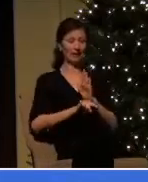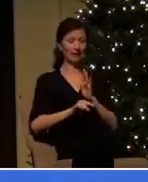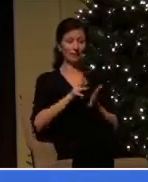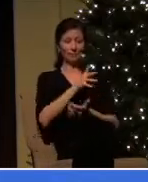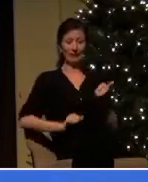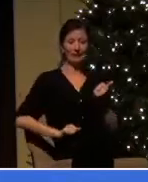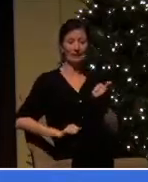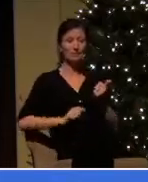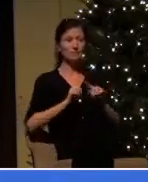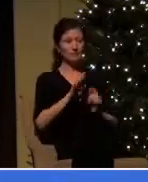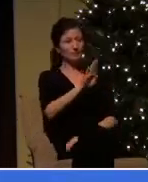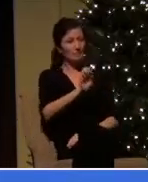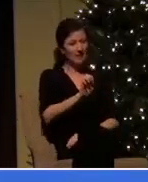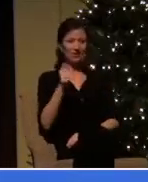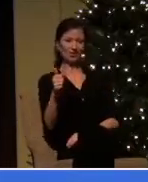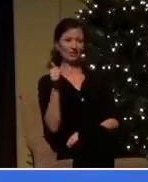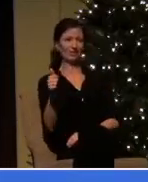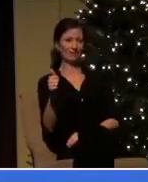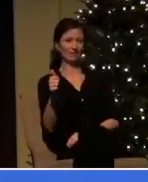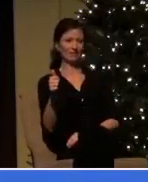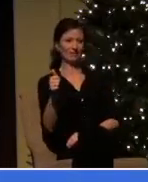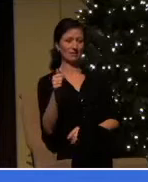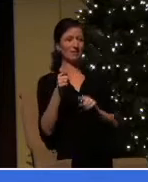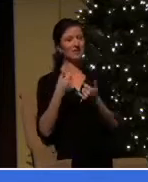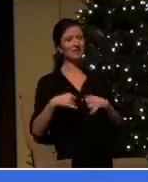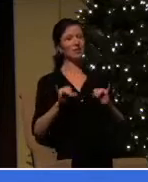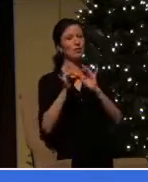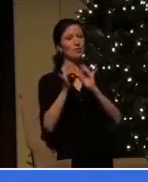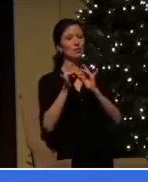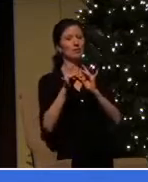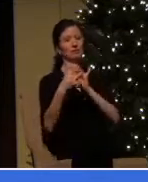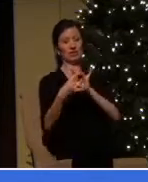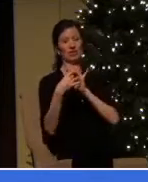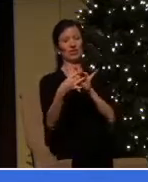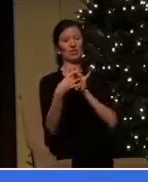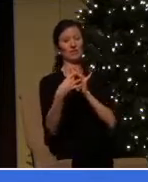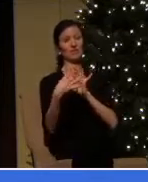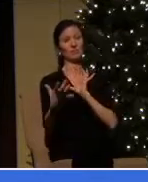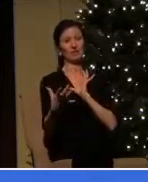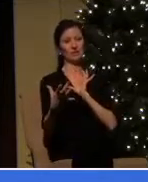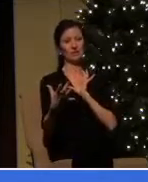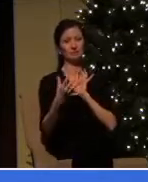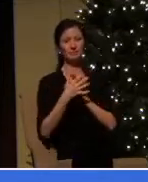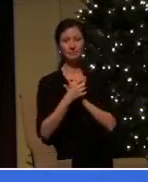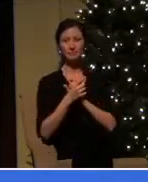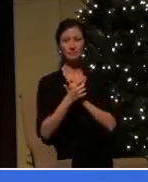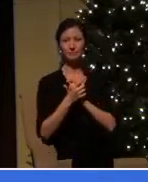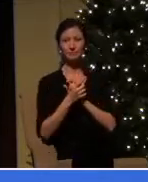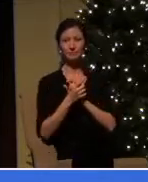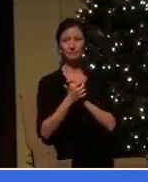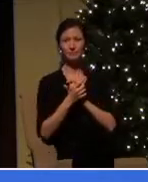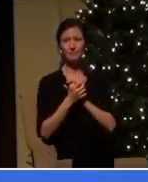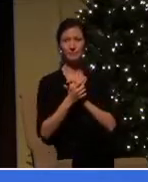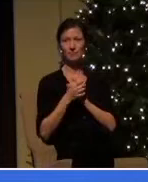at the cost of how to do relationships. And so we get into a whole world where we don't